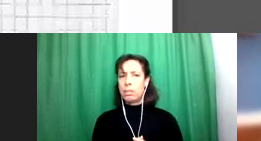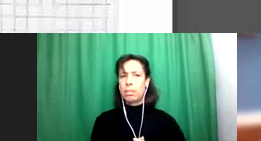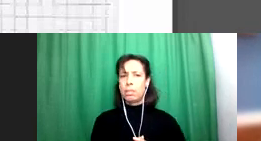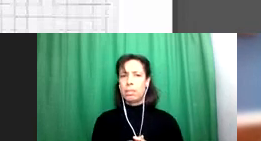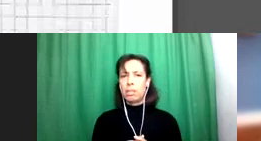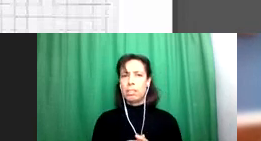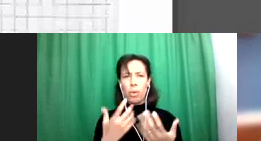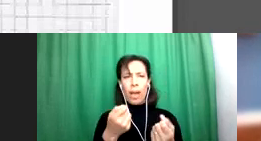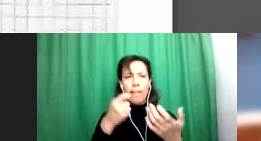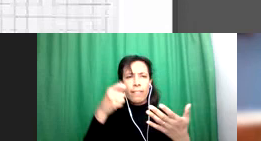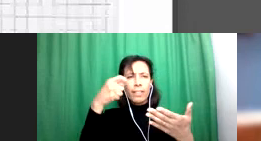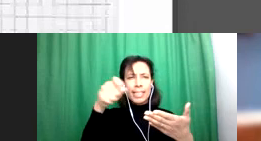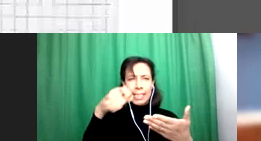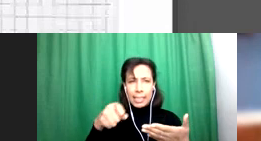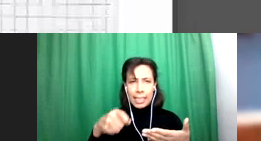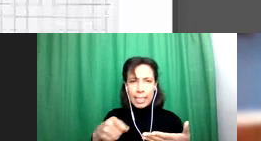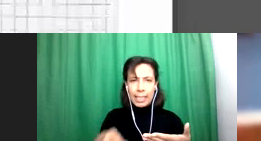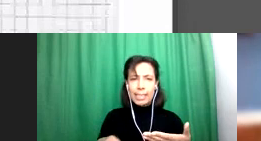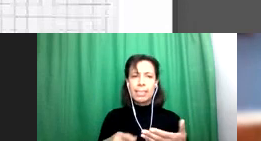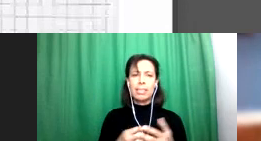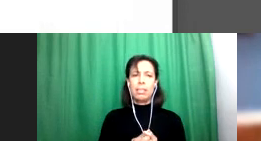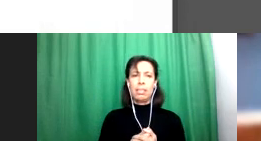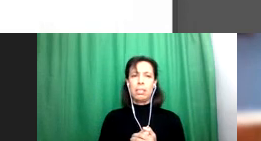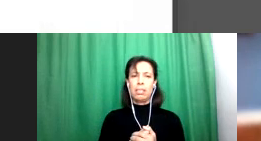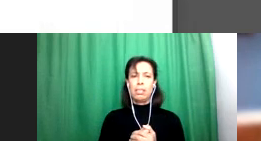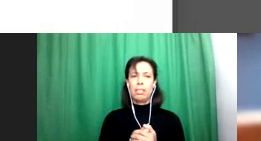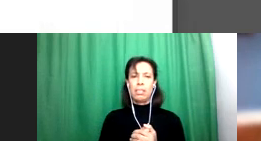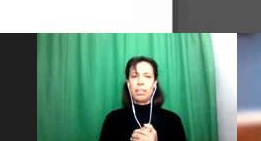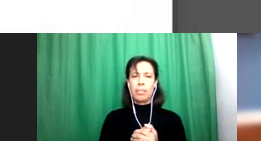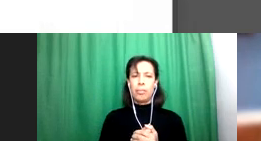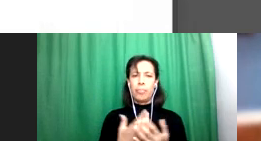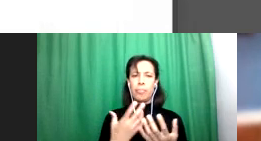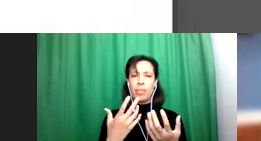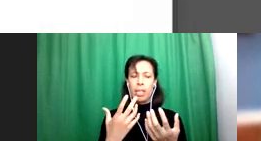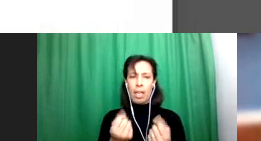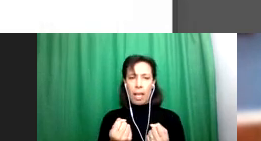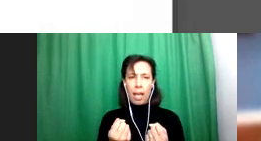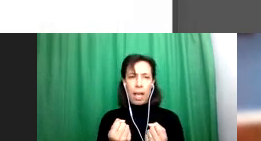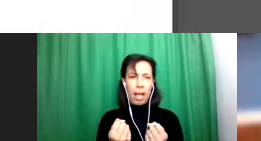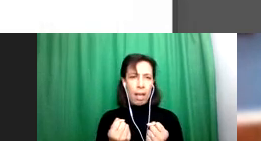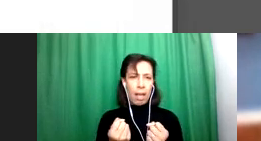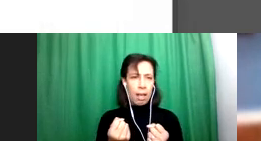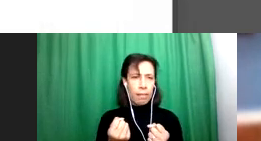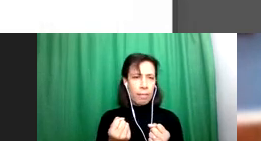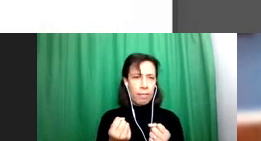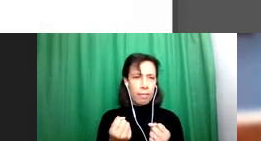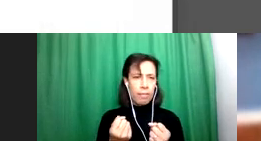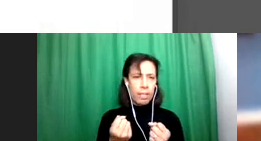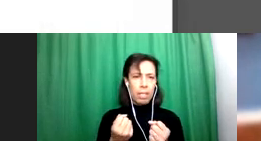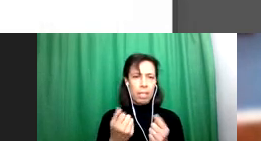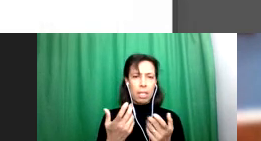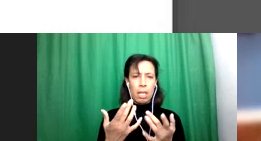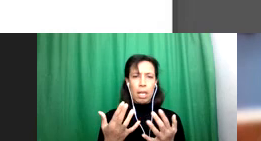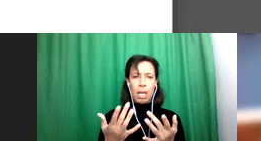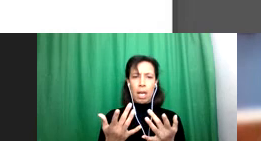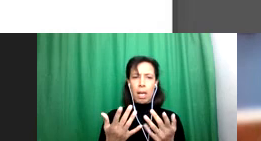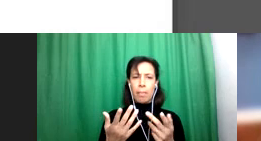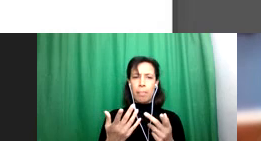You've got some examples of assessment used to support a pupil in a special educational needs school.